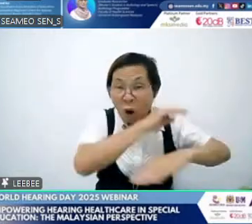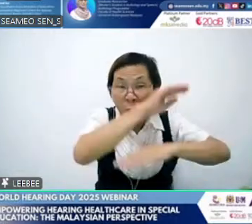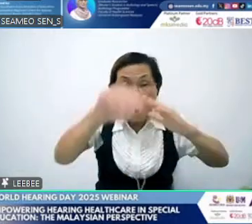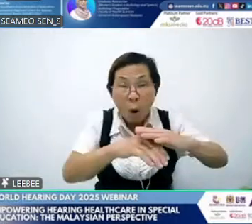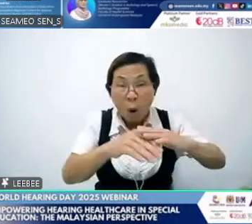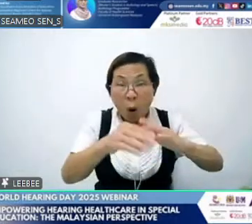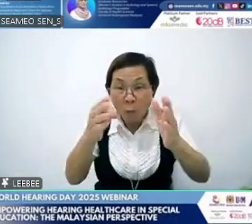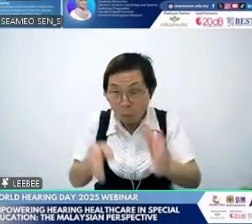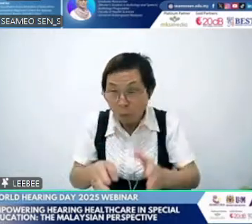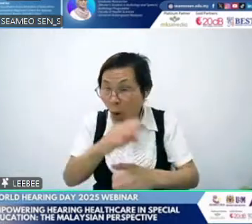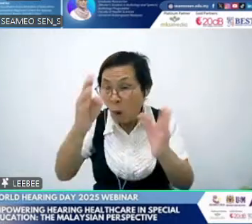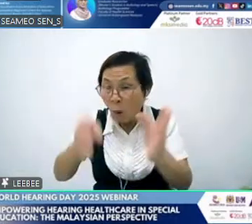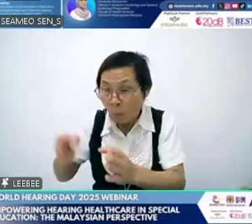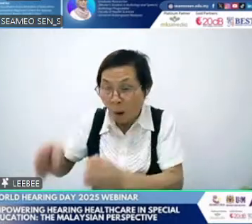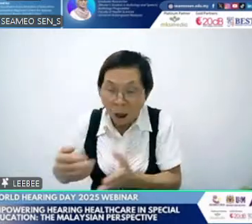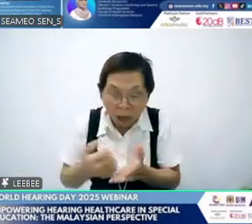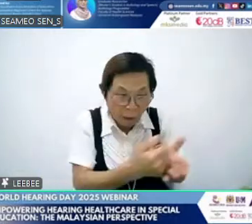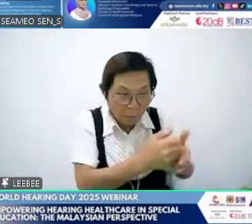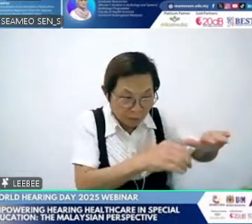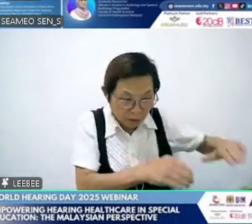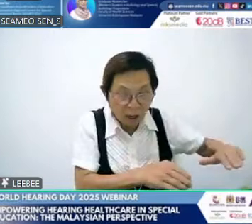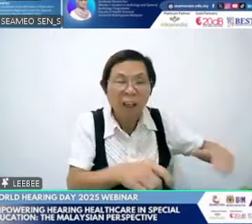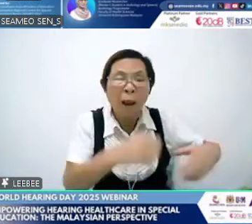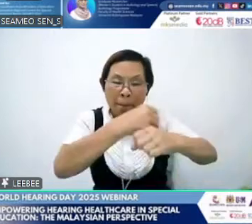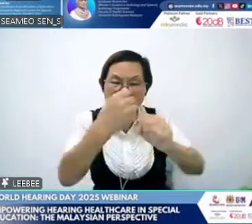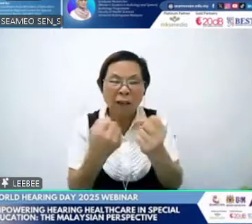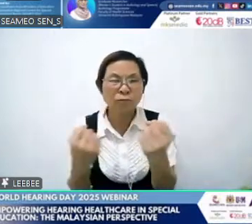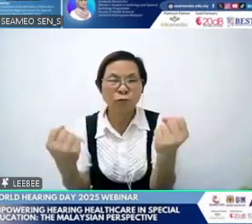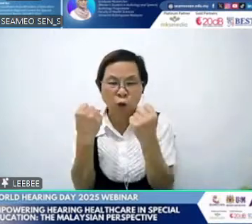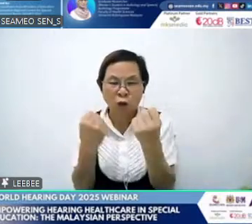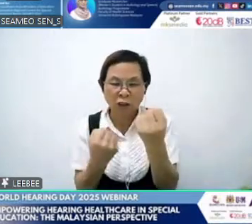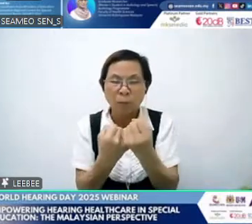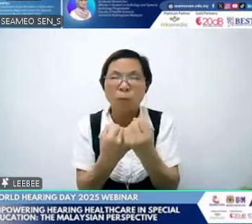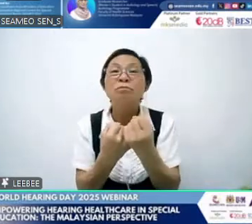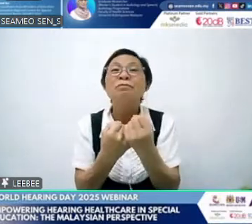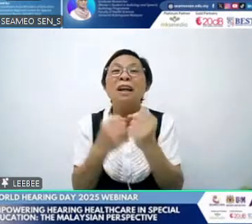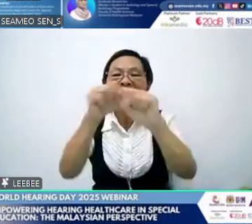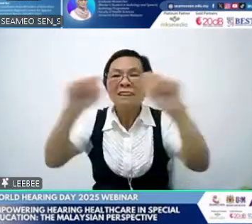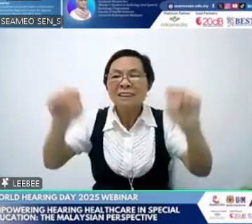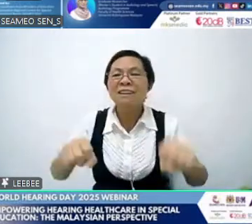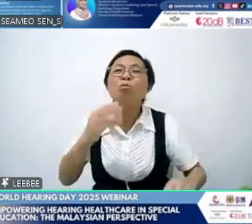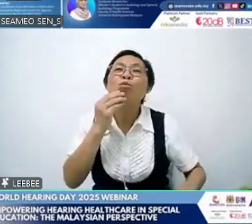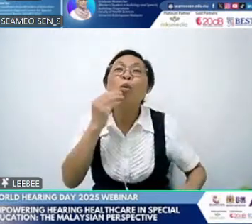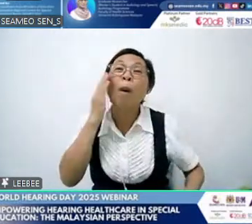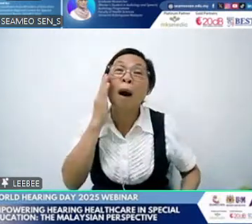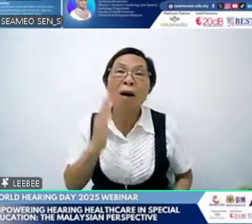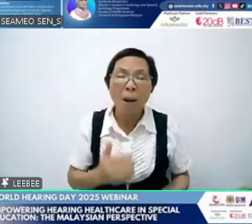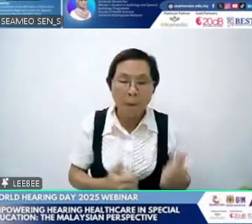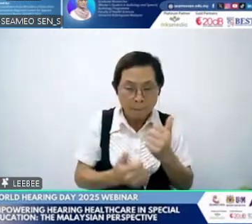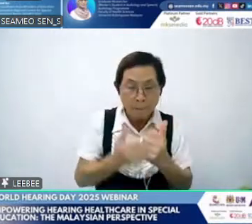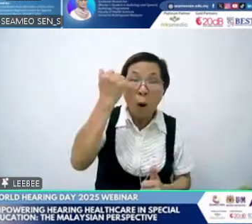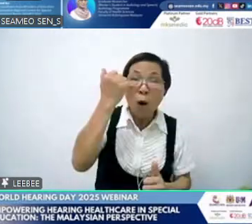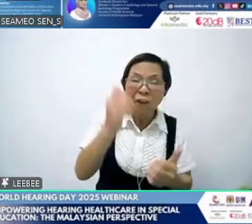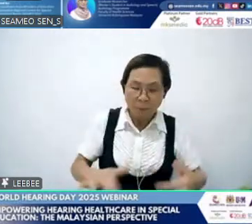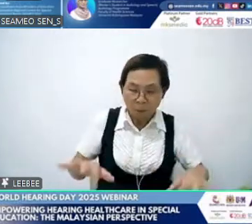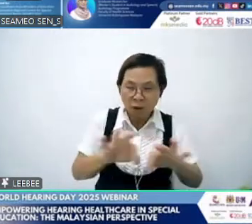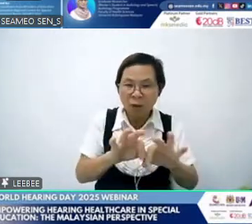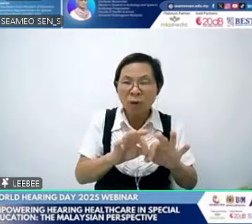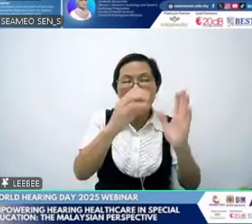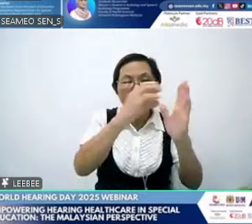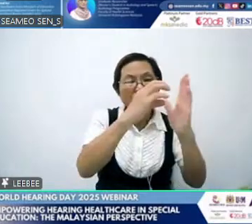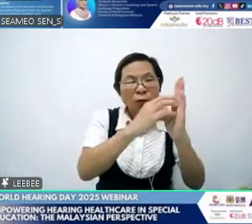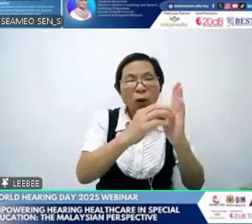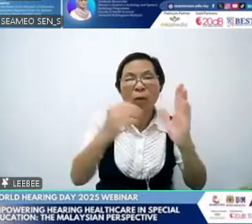same page. And this creates a stronger support system at home. But most importantly, the module